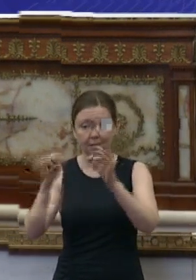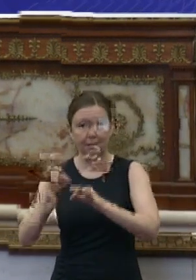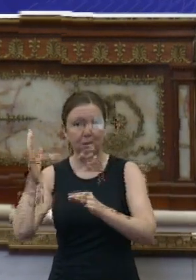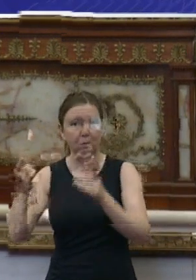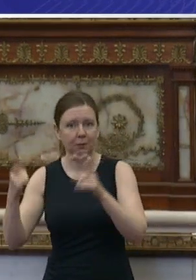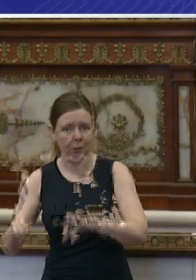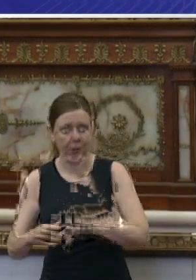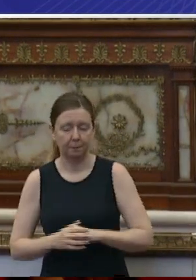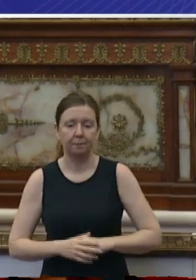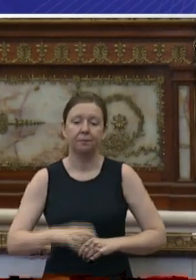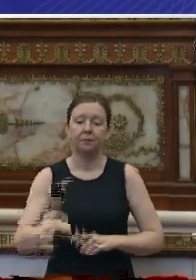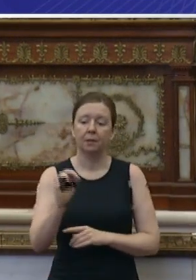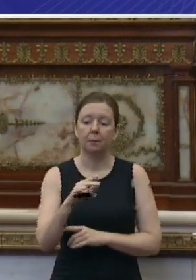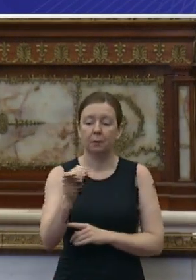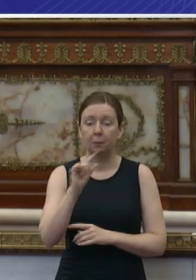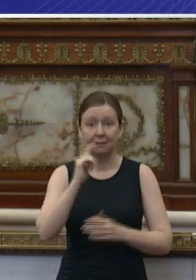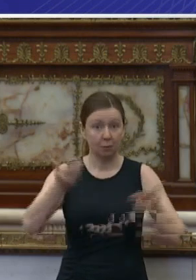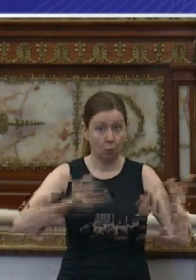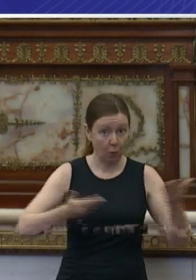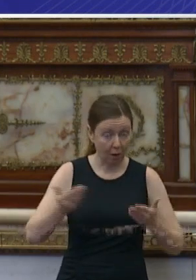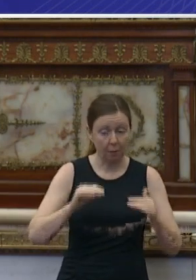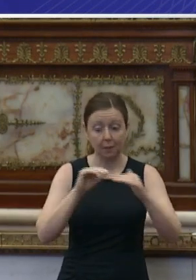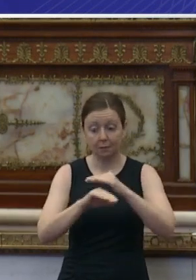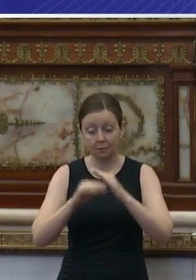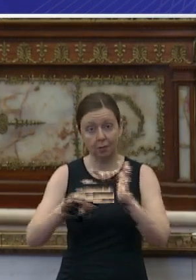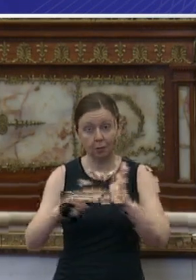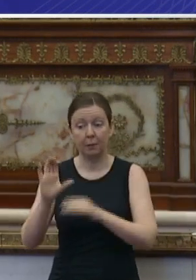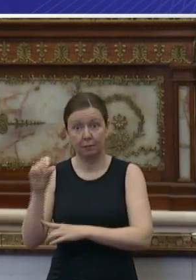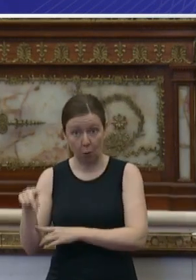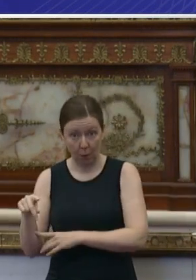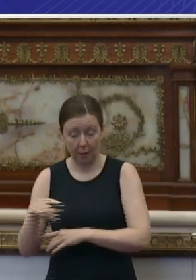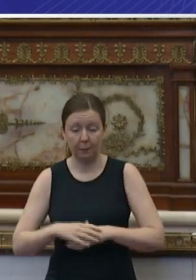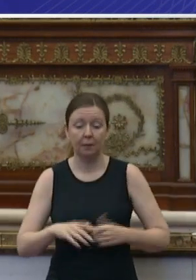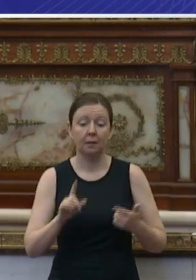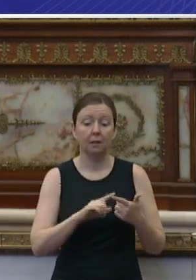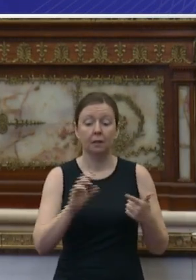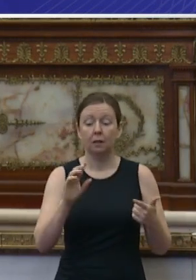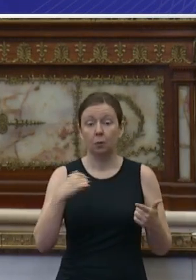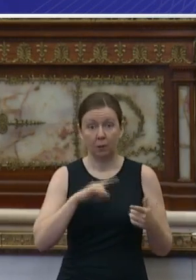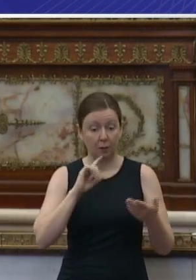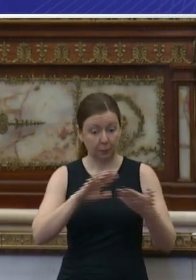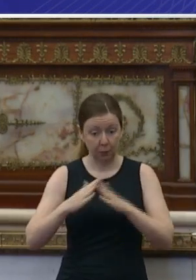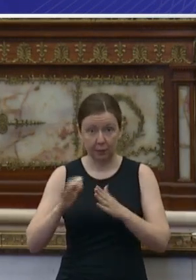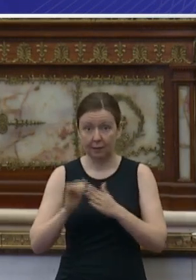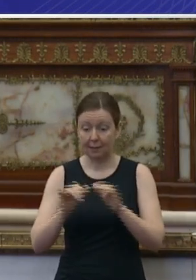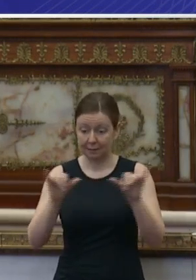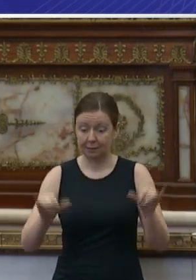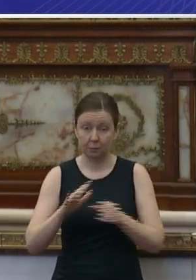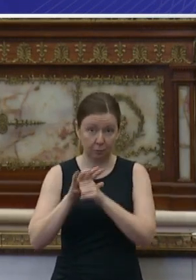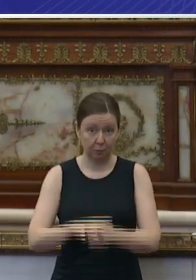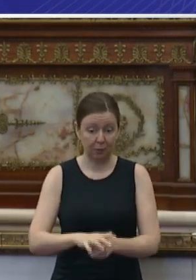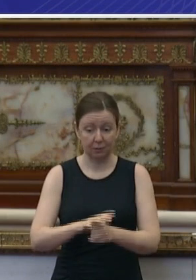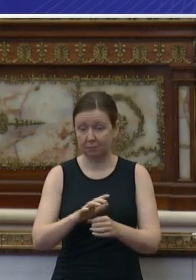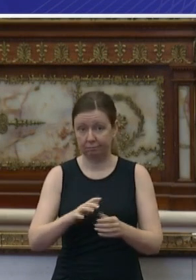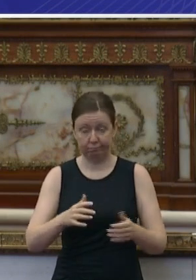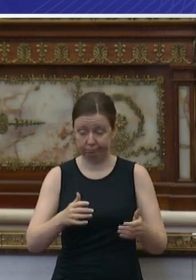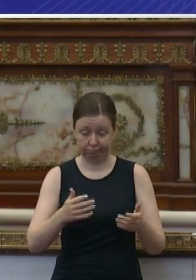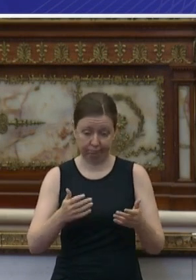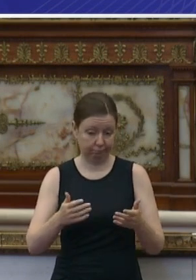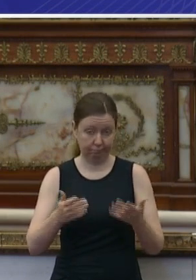true. A welcoming, accessible, and affordable alternative, Mariposa is a community in which systems of oppression have been